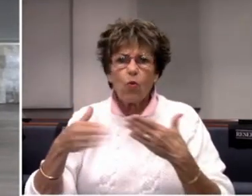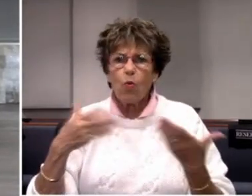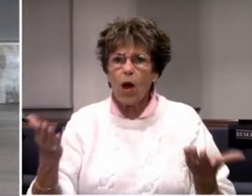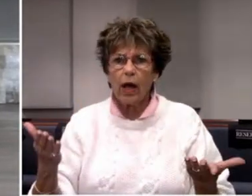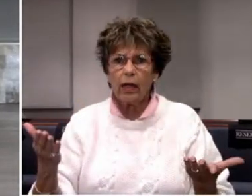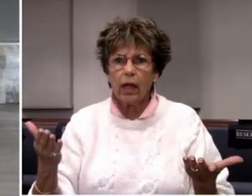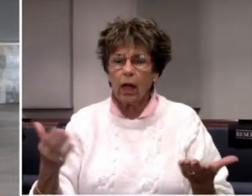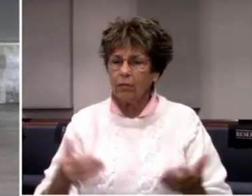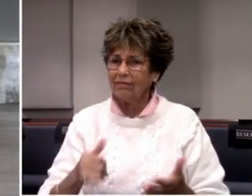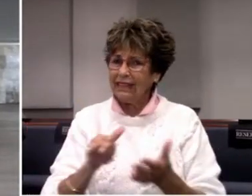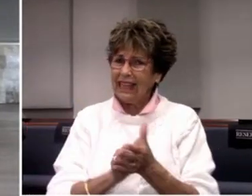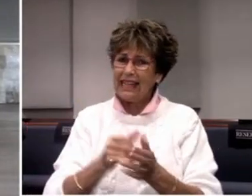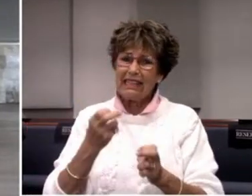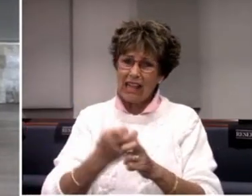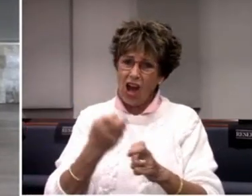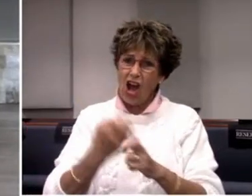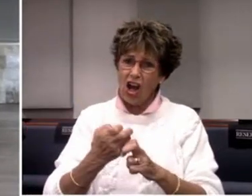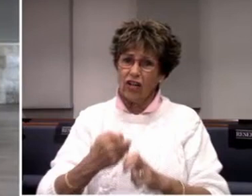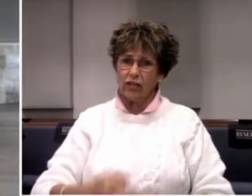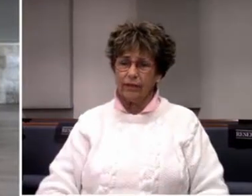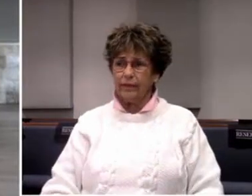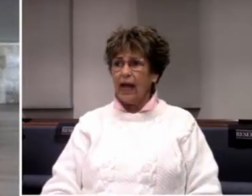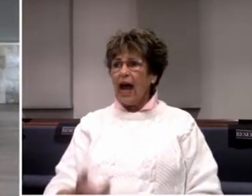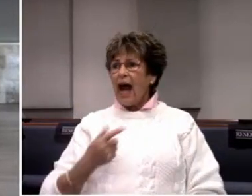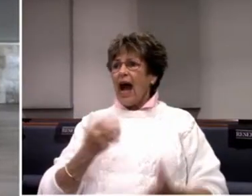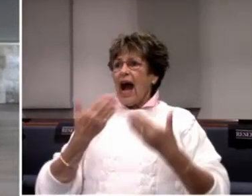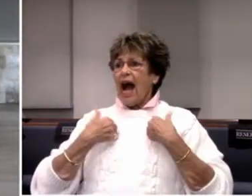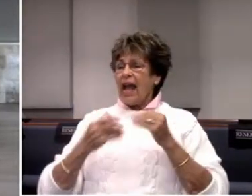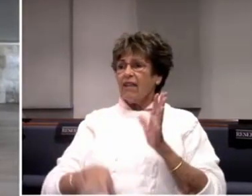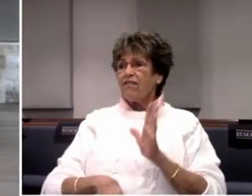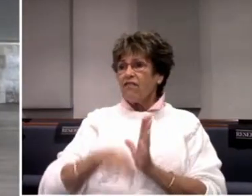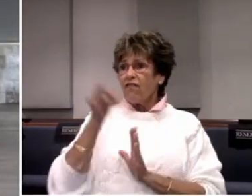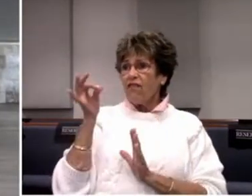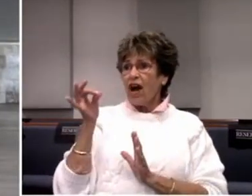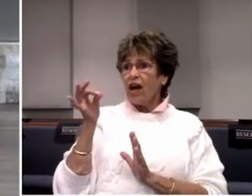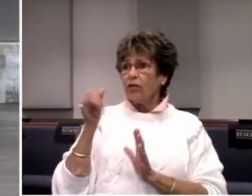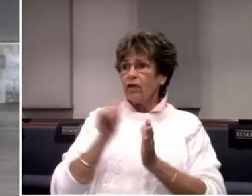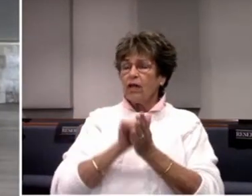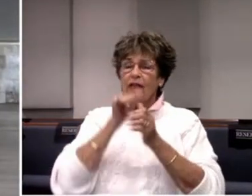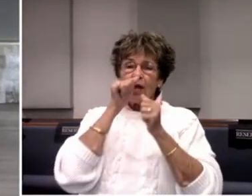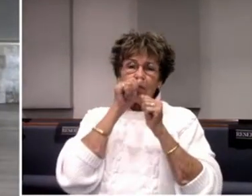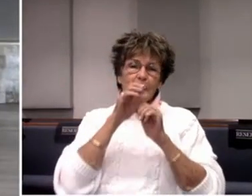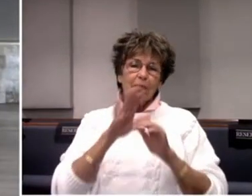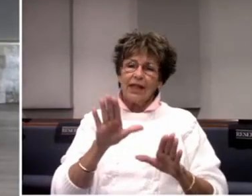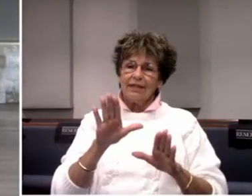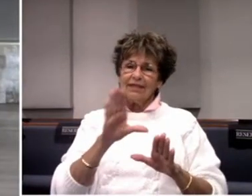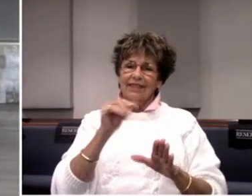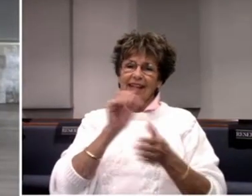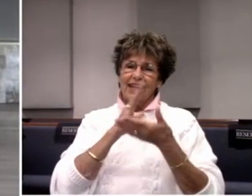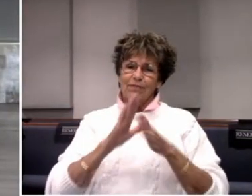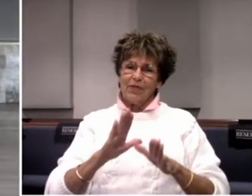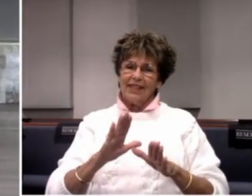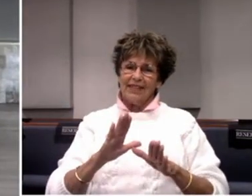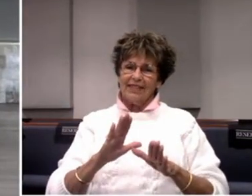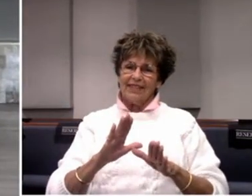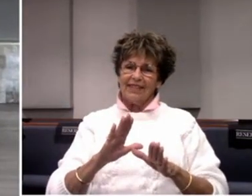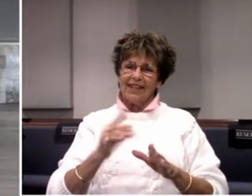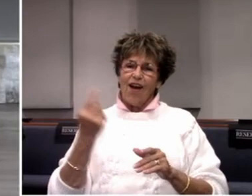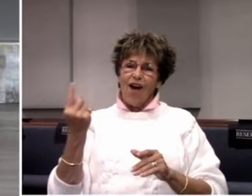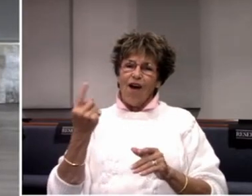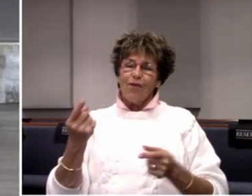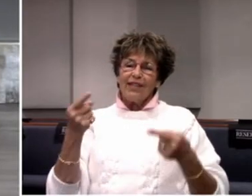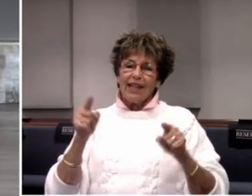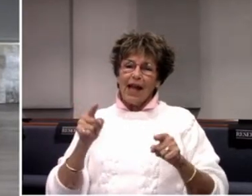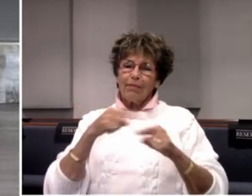That's a hard one, isn't it? I have found that blessing and peace always comes when we obey the